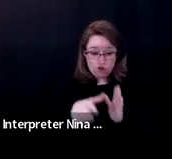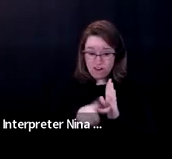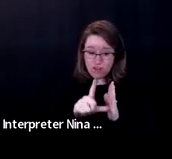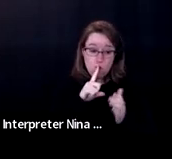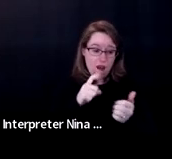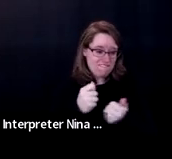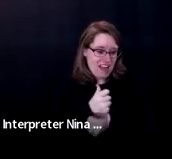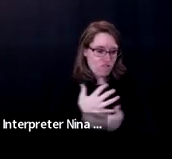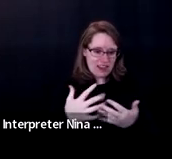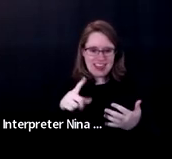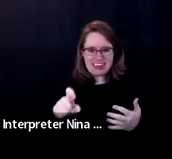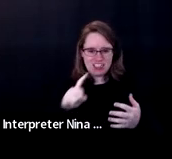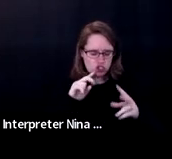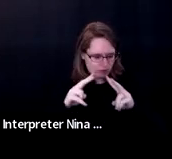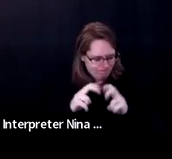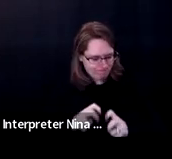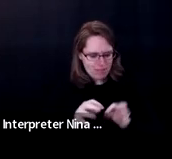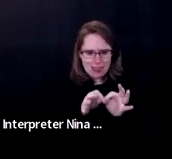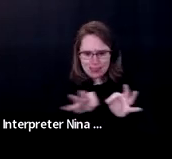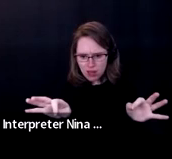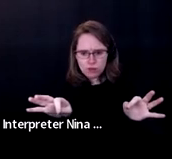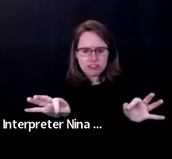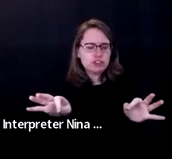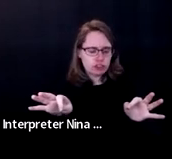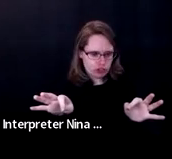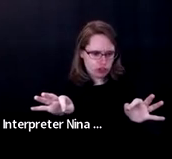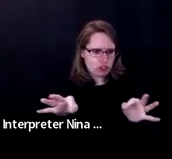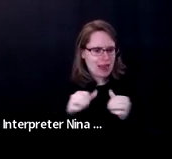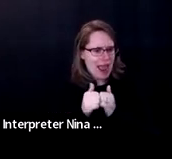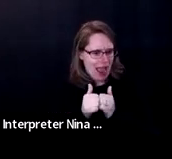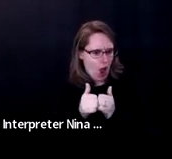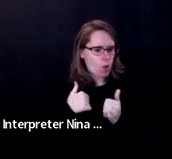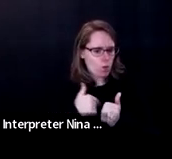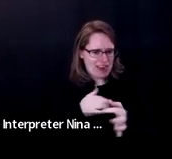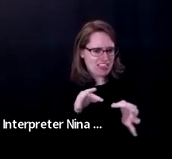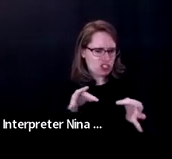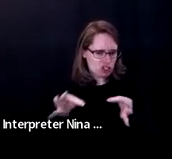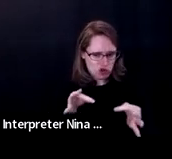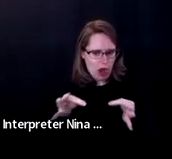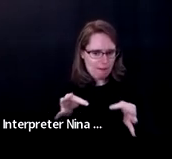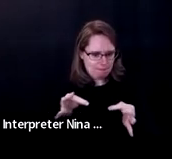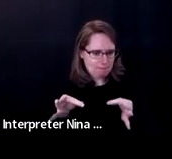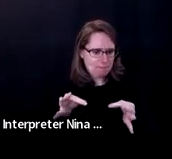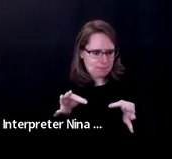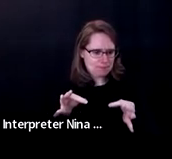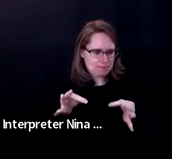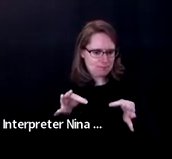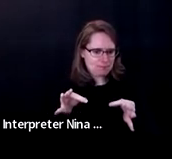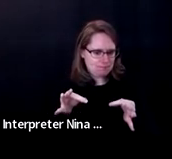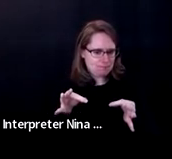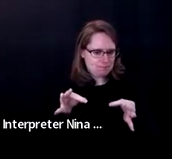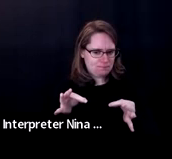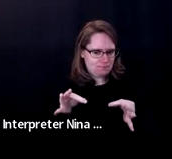look at language and the way that we describe and tackle things to make sure that we're